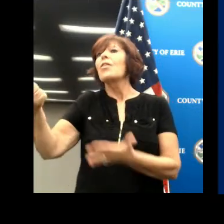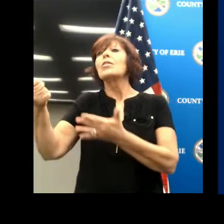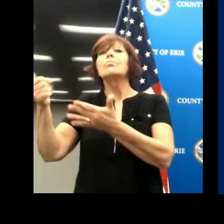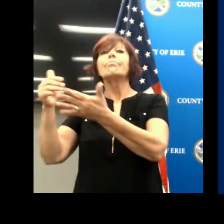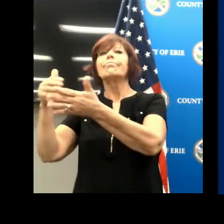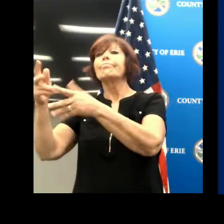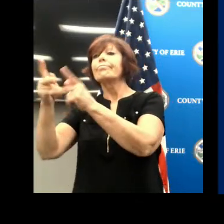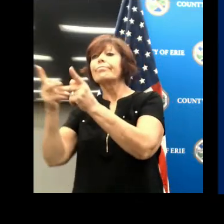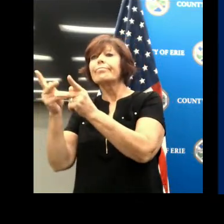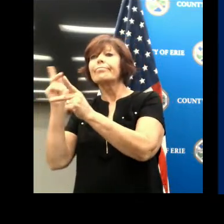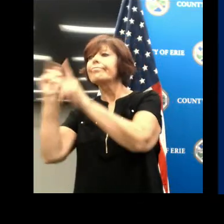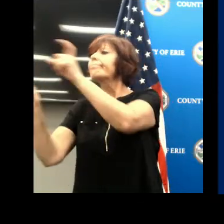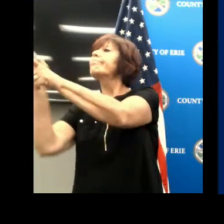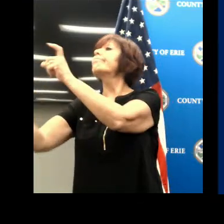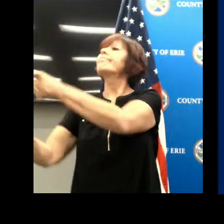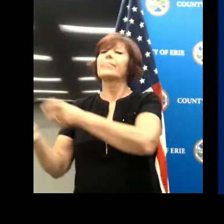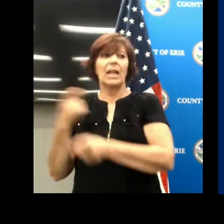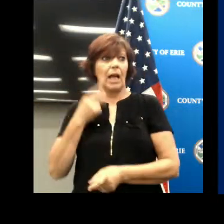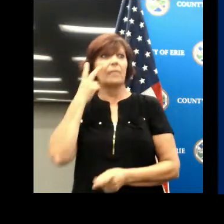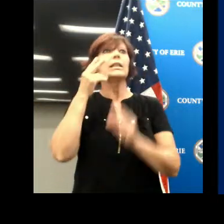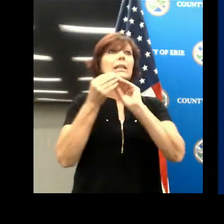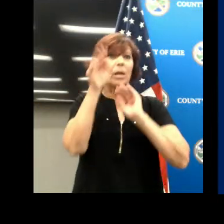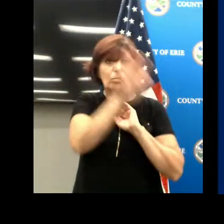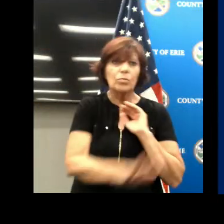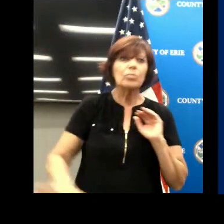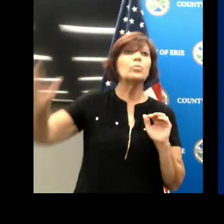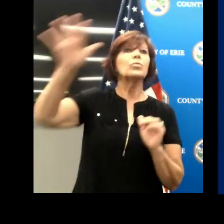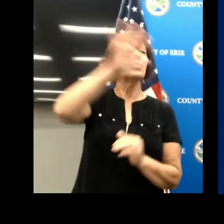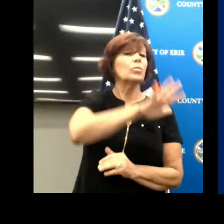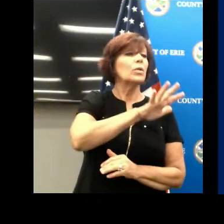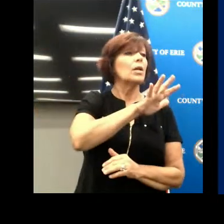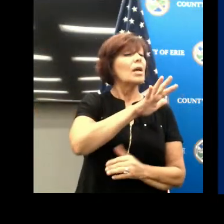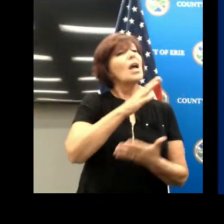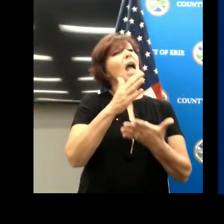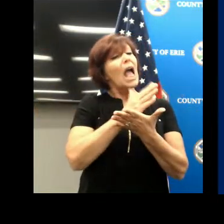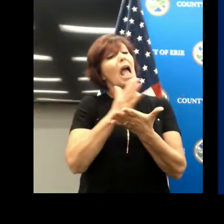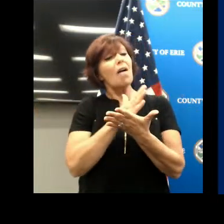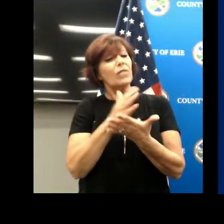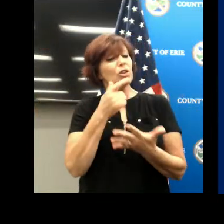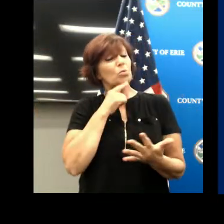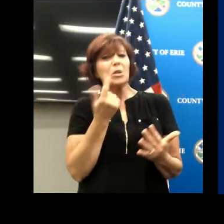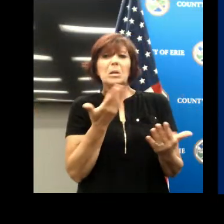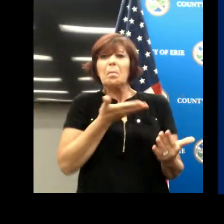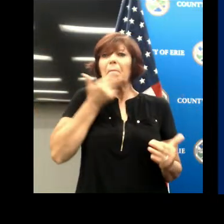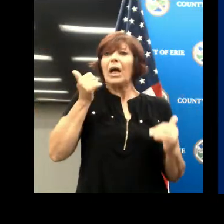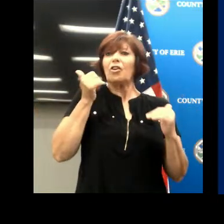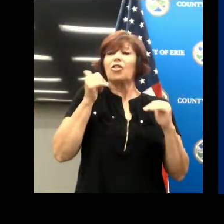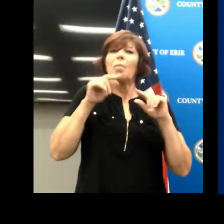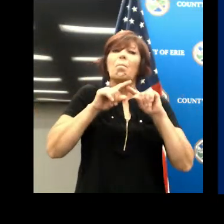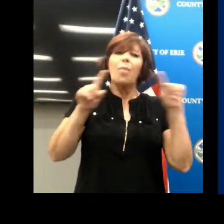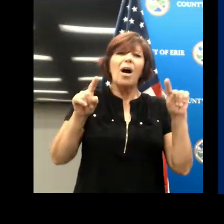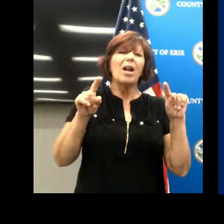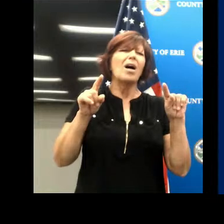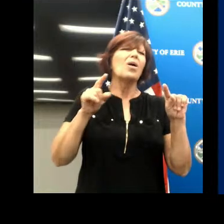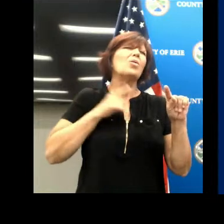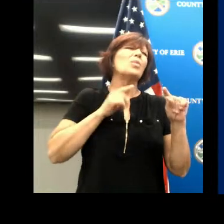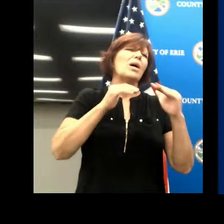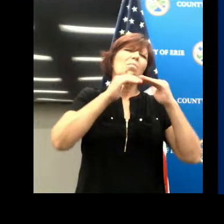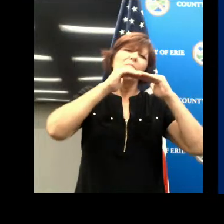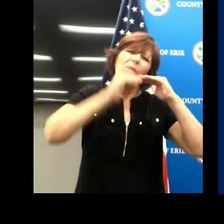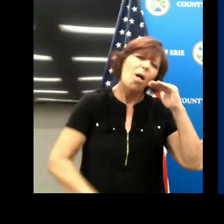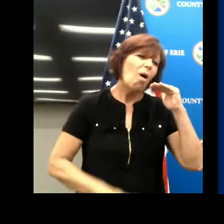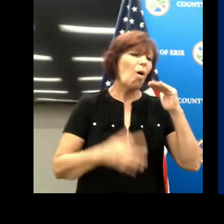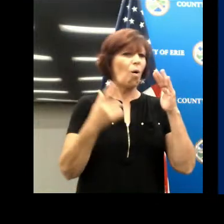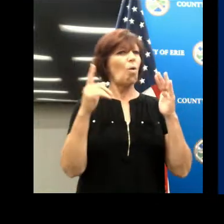And I've seen the numbers for other counties across the United States. As I said, on average, we're doing a little bit better than the United States, but I know we are far below some